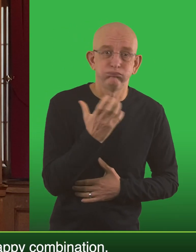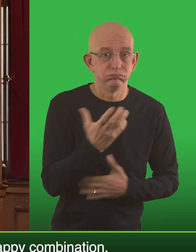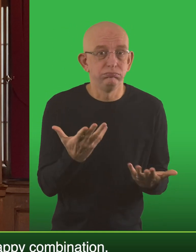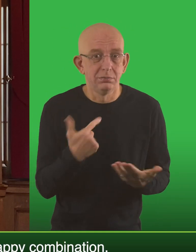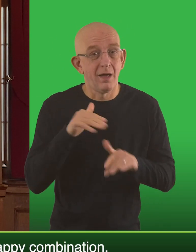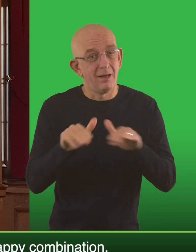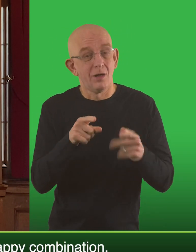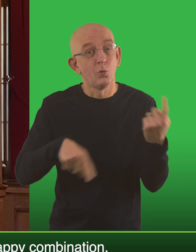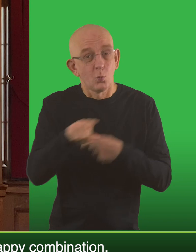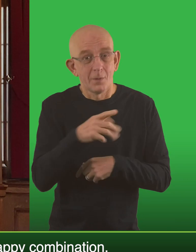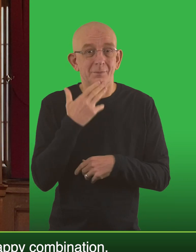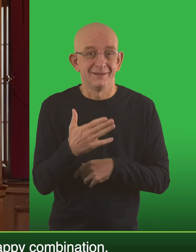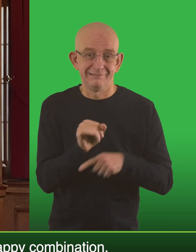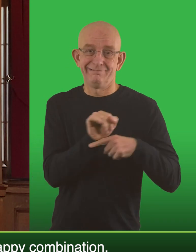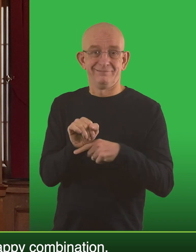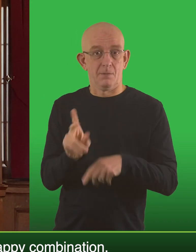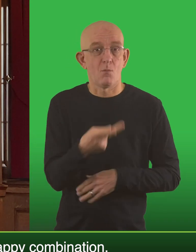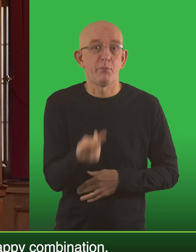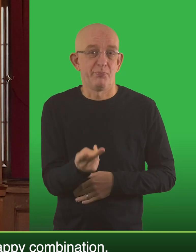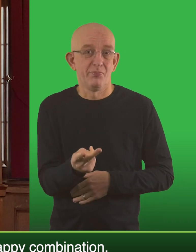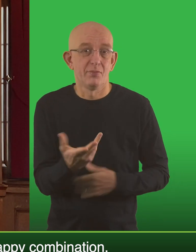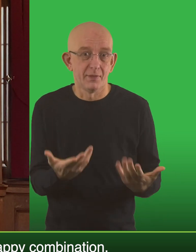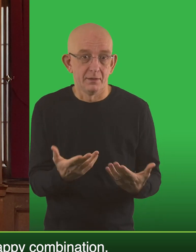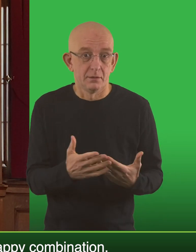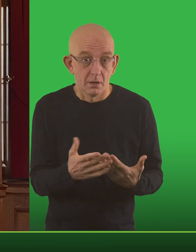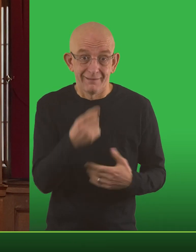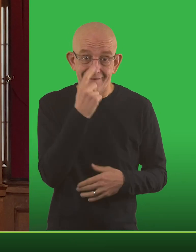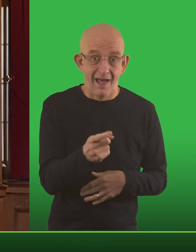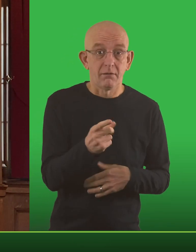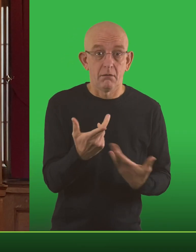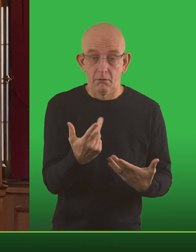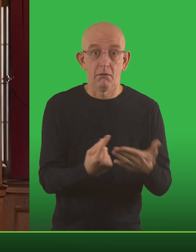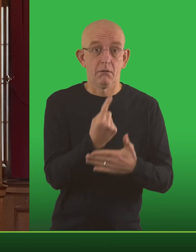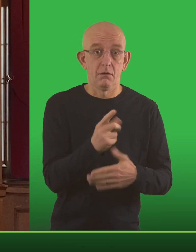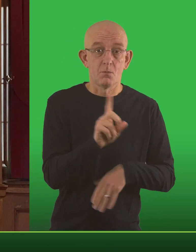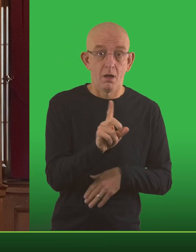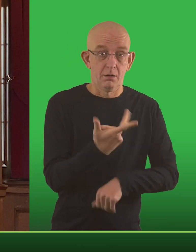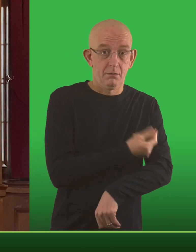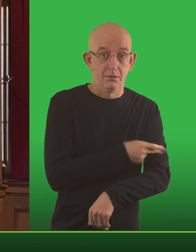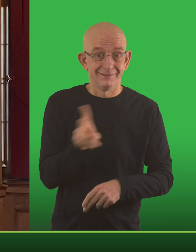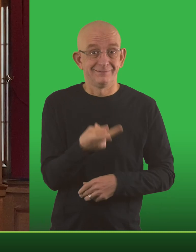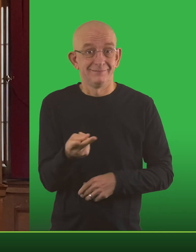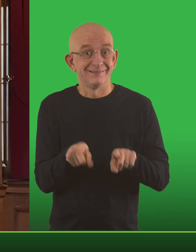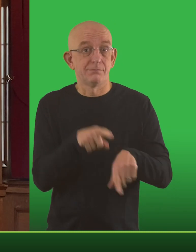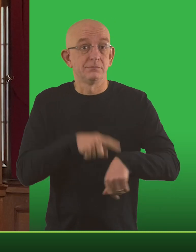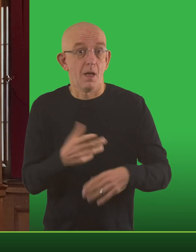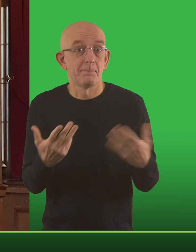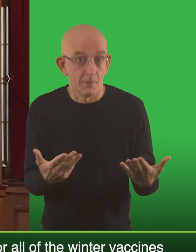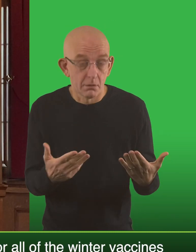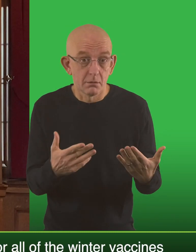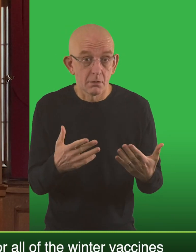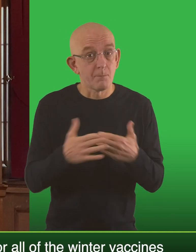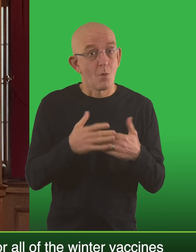happy combination, and I'd encourage you to protect yourself against both diseases. You can actually have both vaccines at the same time,